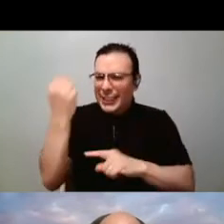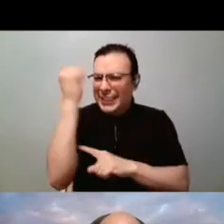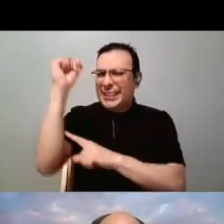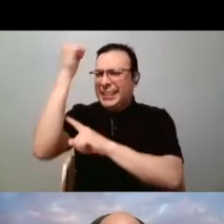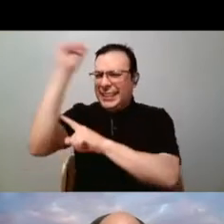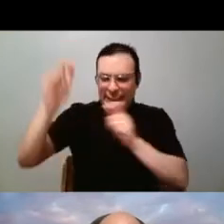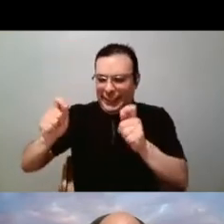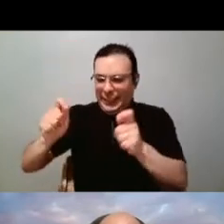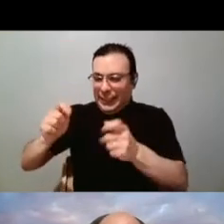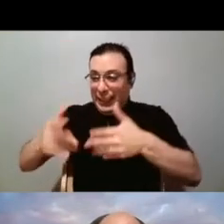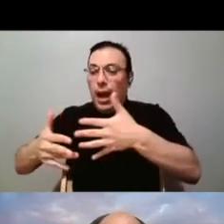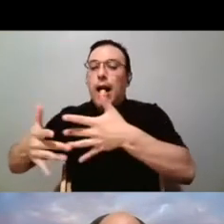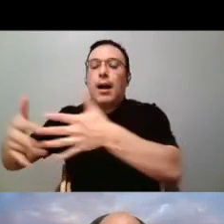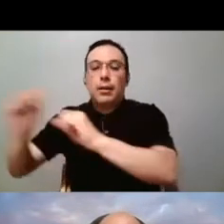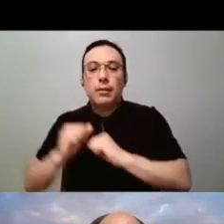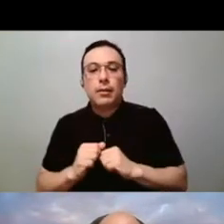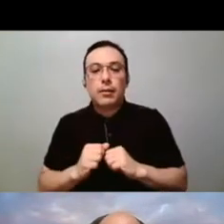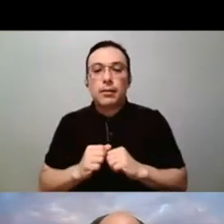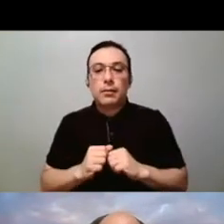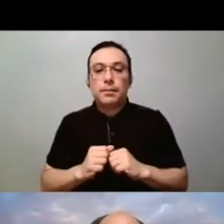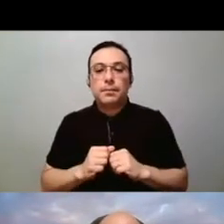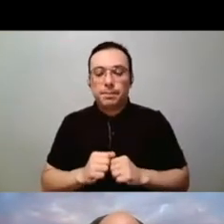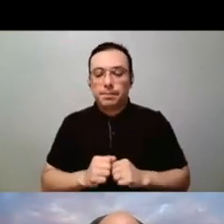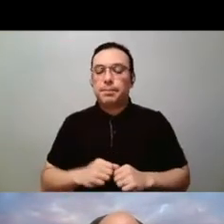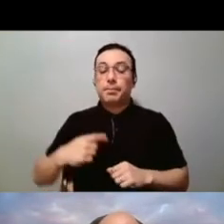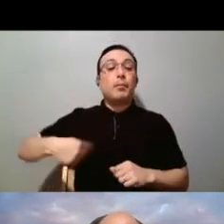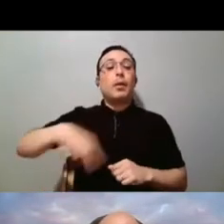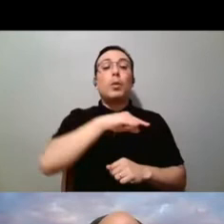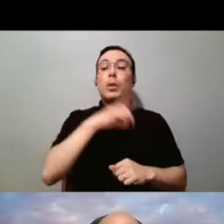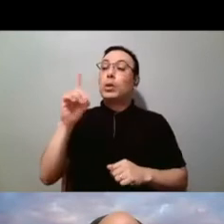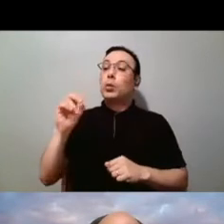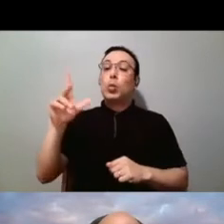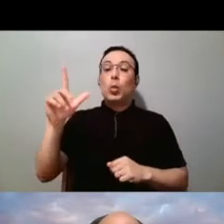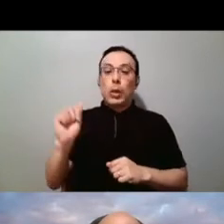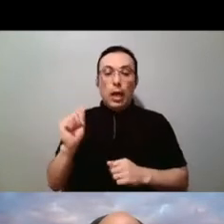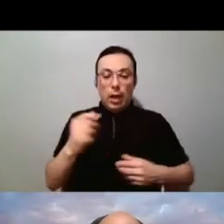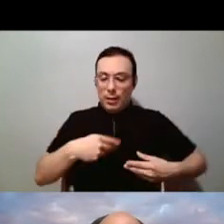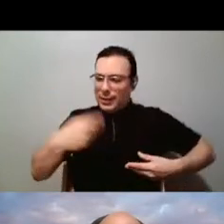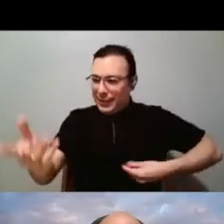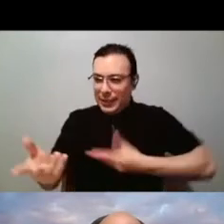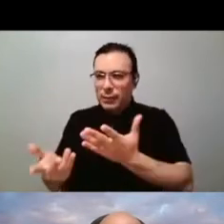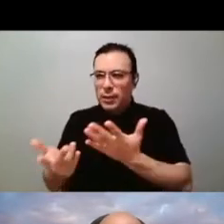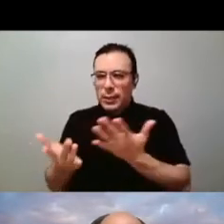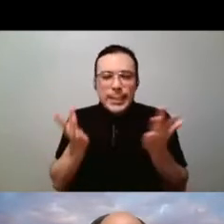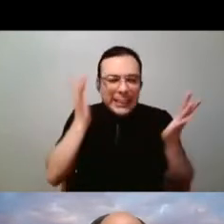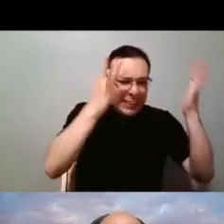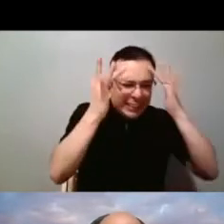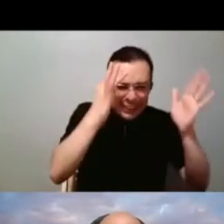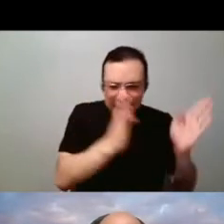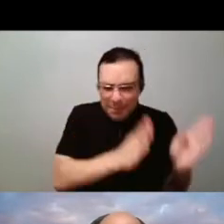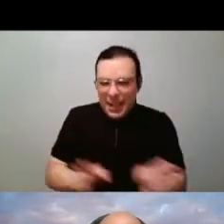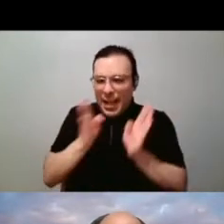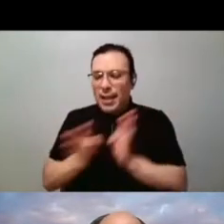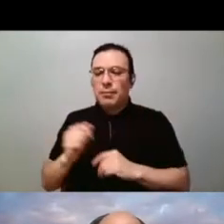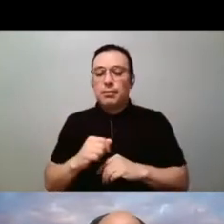In rising up, we doulas give and we scheme, we stumble and we dream,